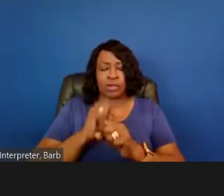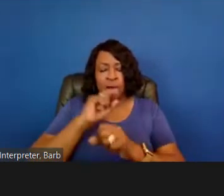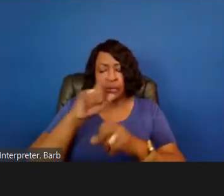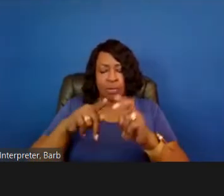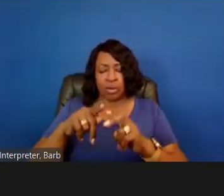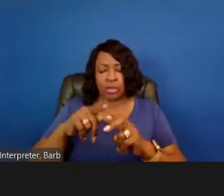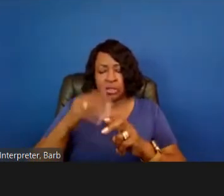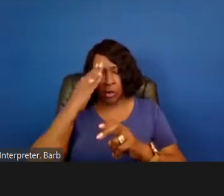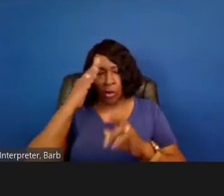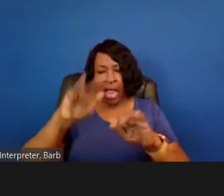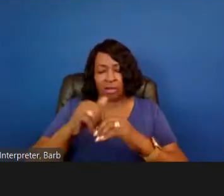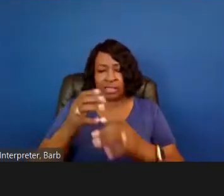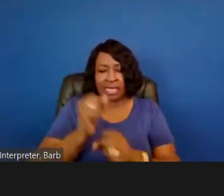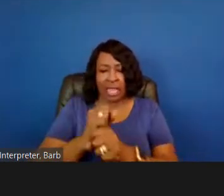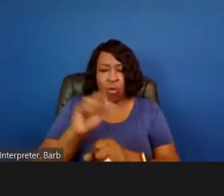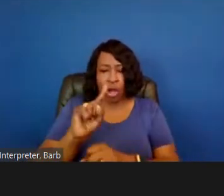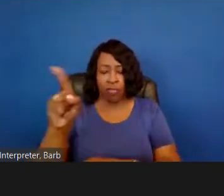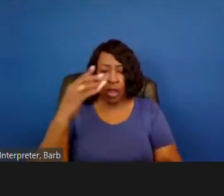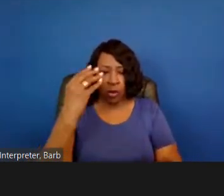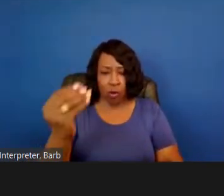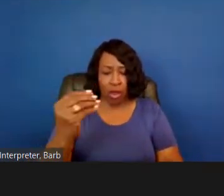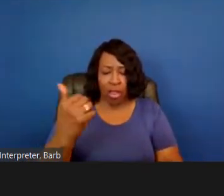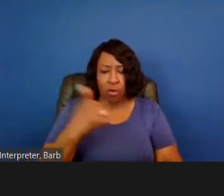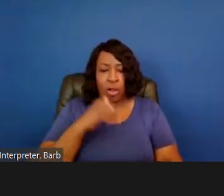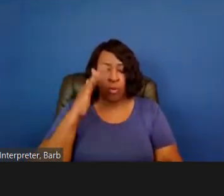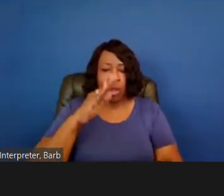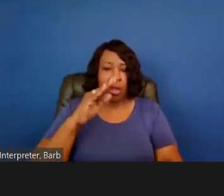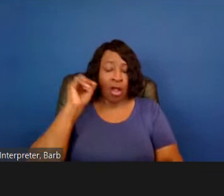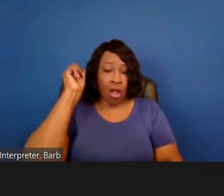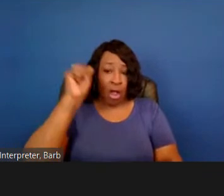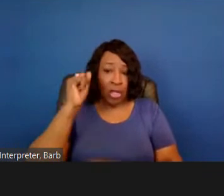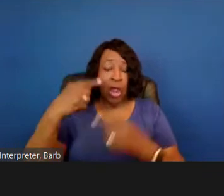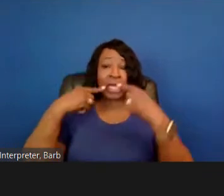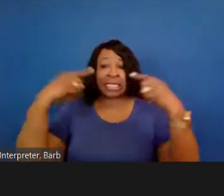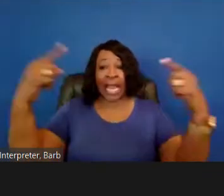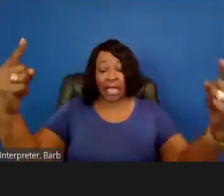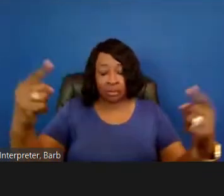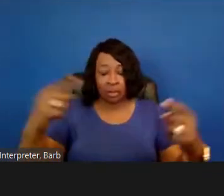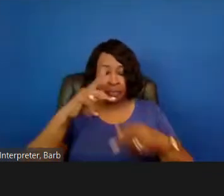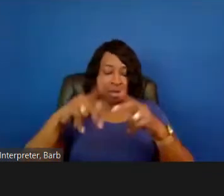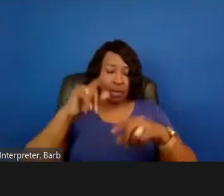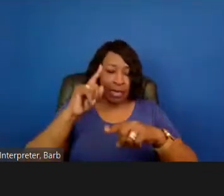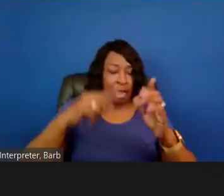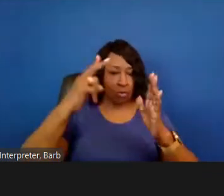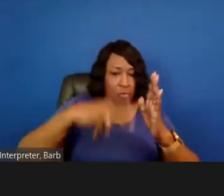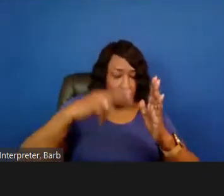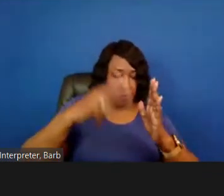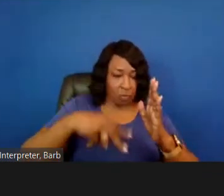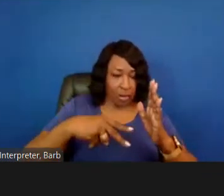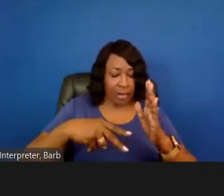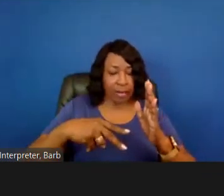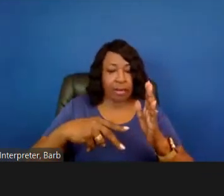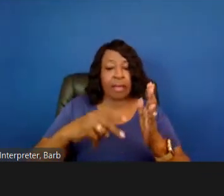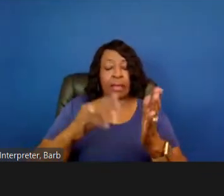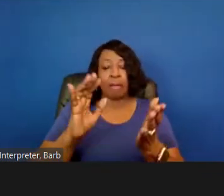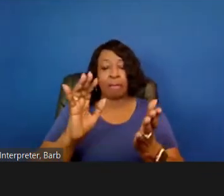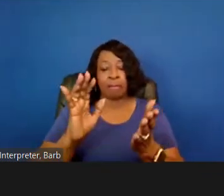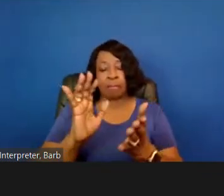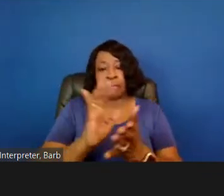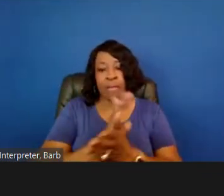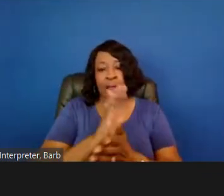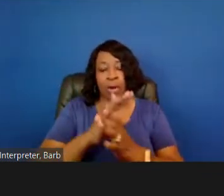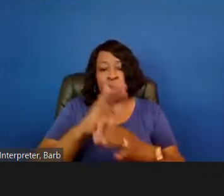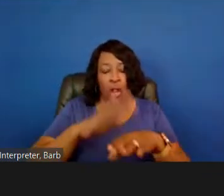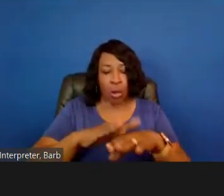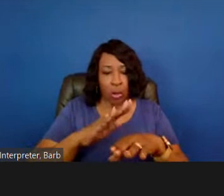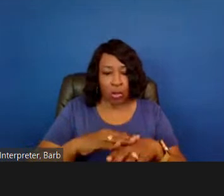going. We'll have audio PA announcements for those, of course, who can't read paper customer alerts,